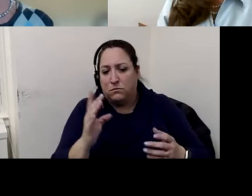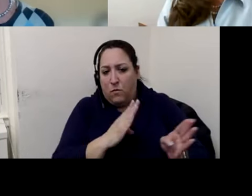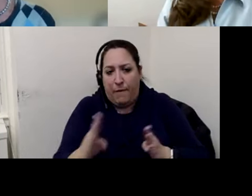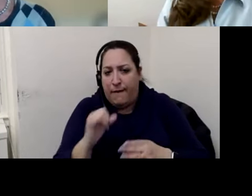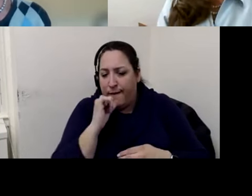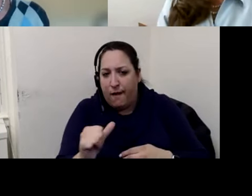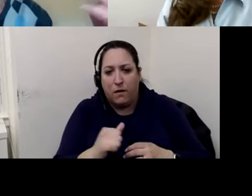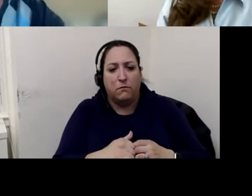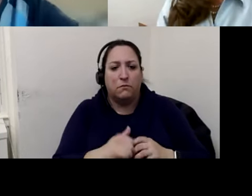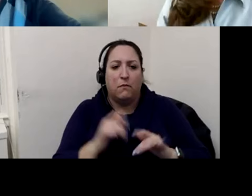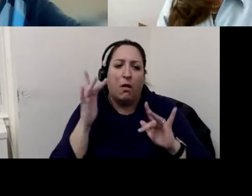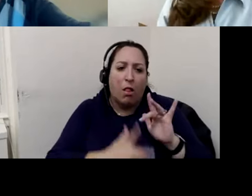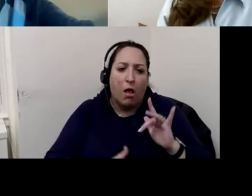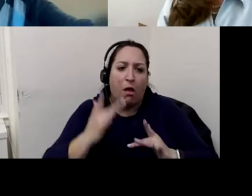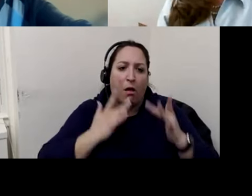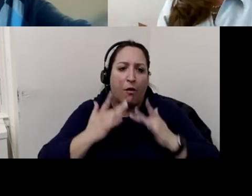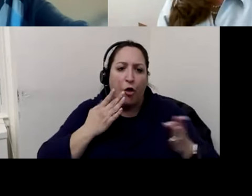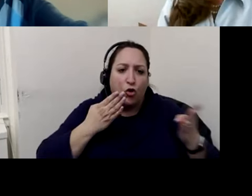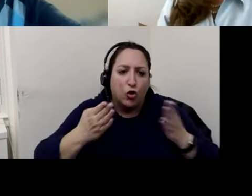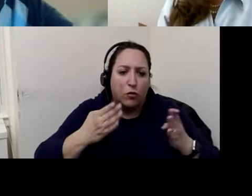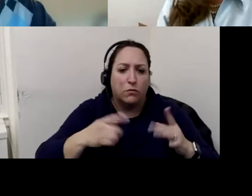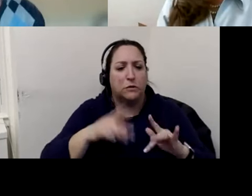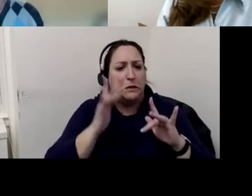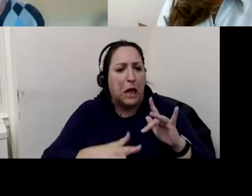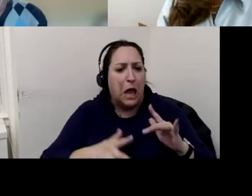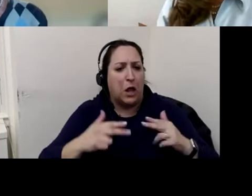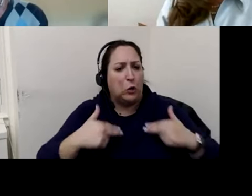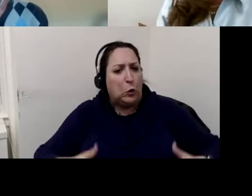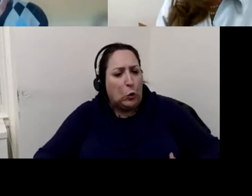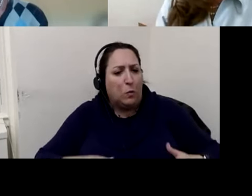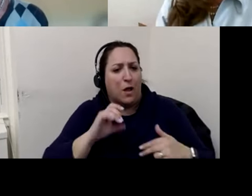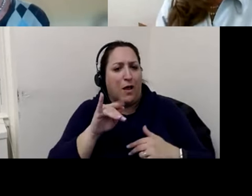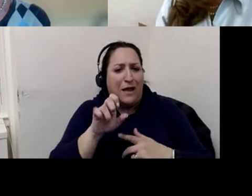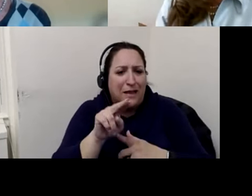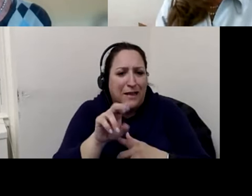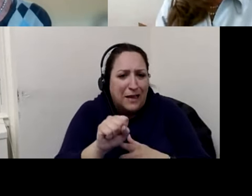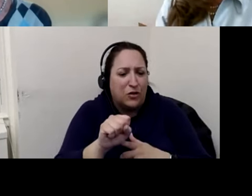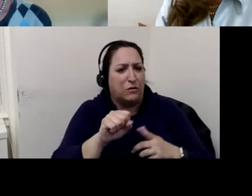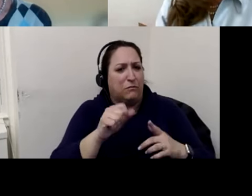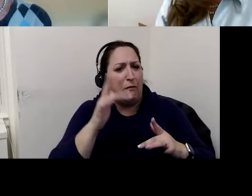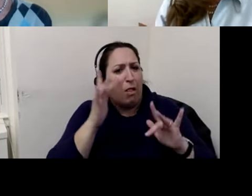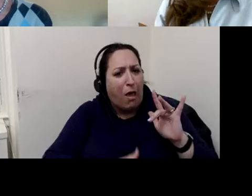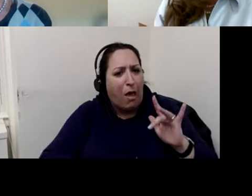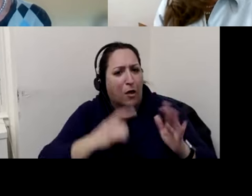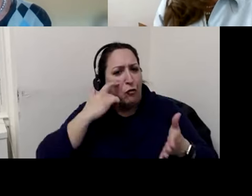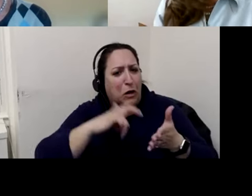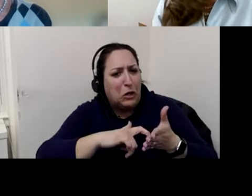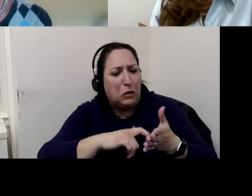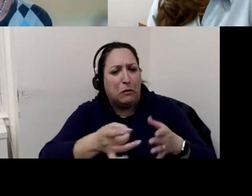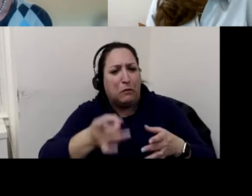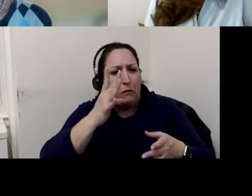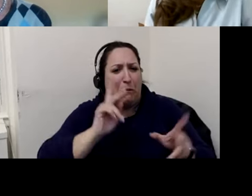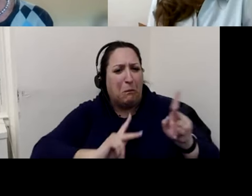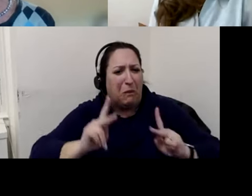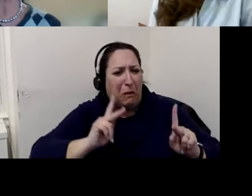The lack of services, the lack of humane conditions, the lack of recognition of